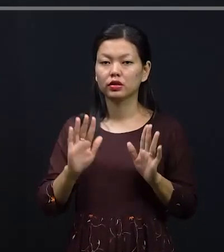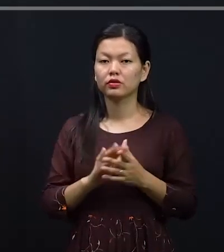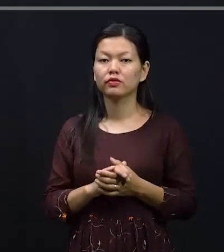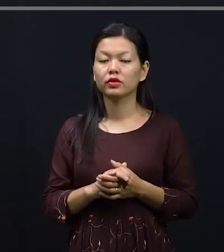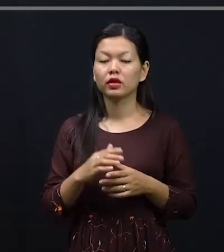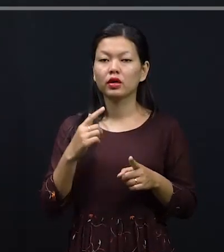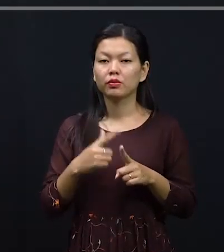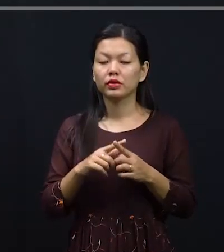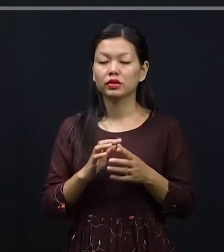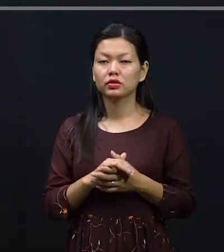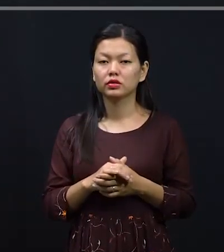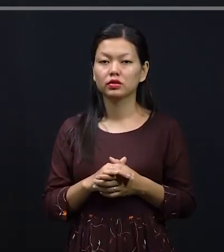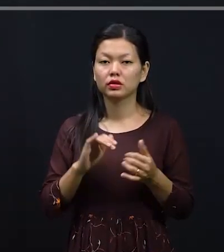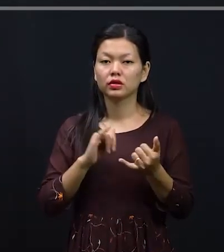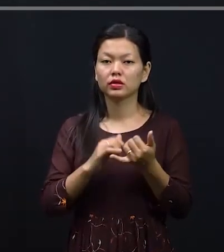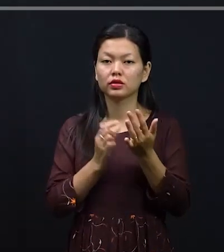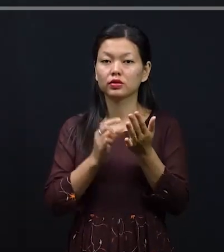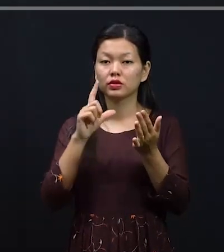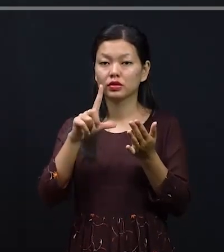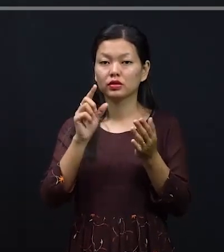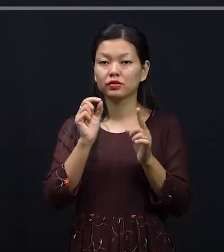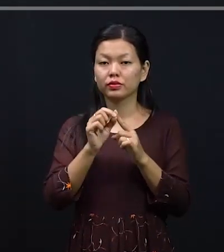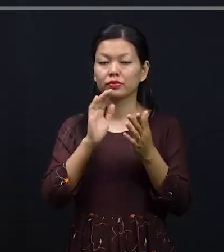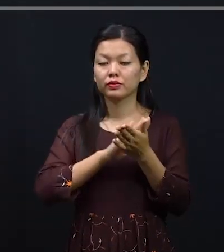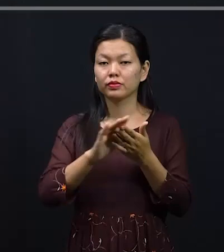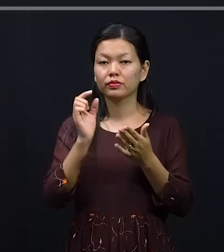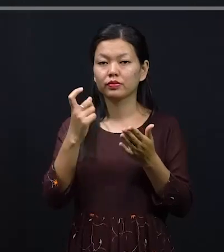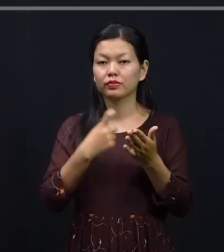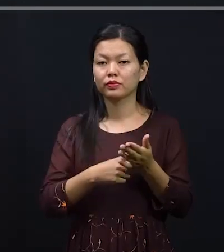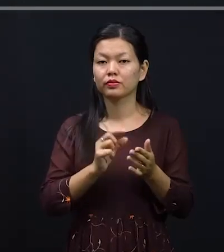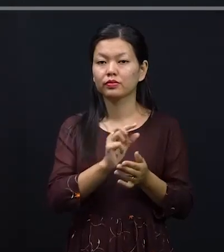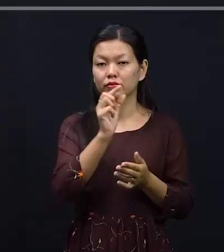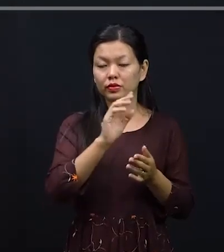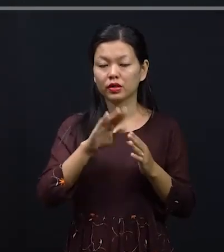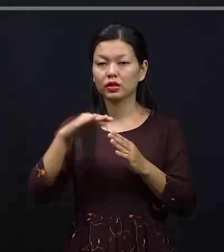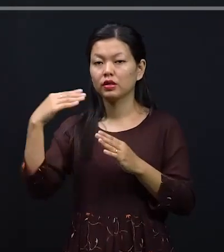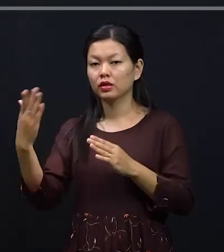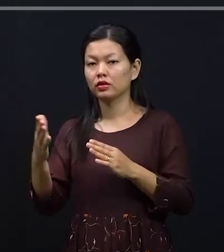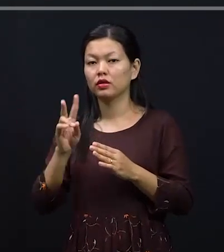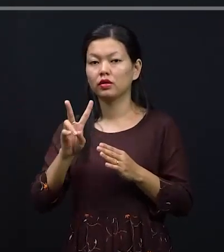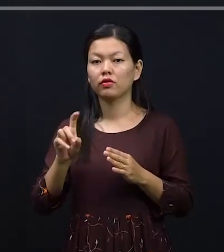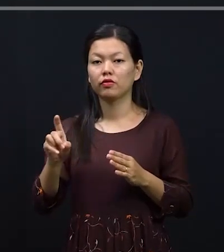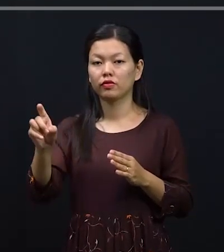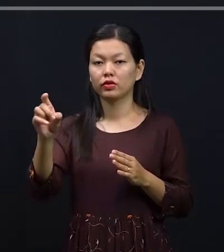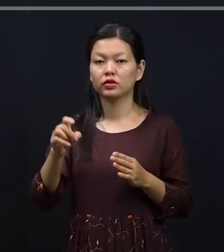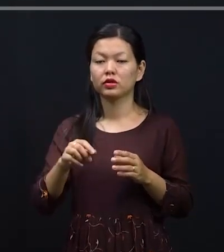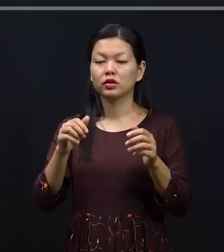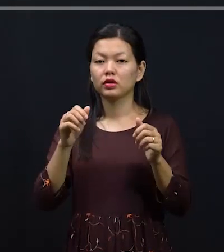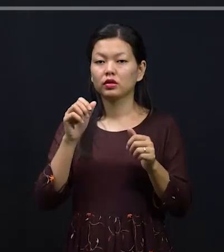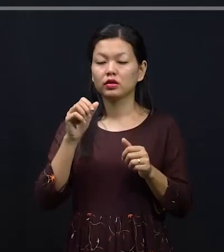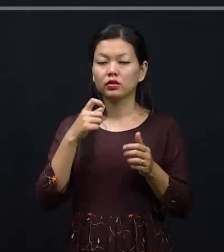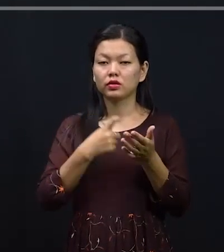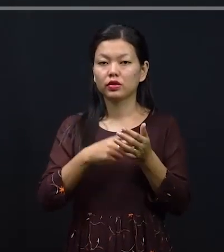and in the other culture, they grew viruses containing radioactive